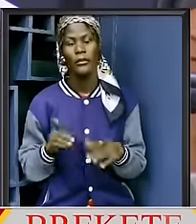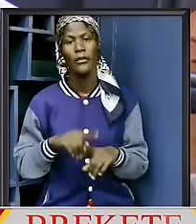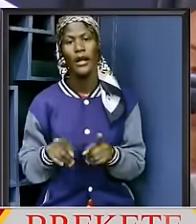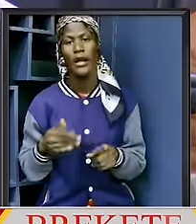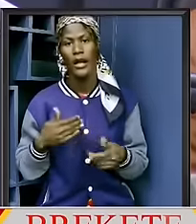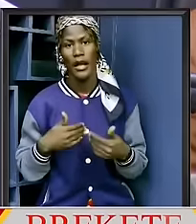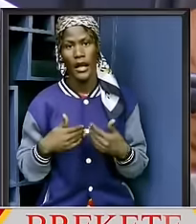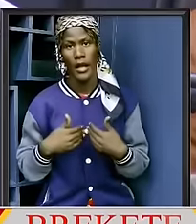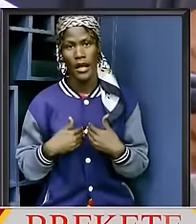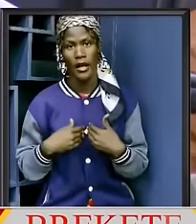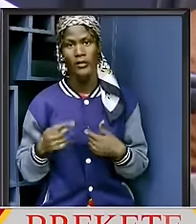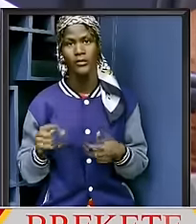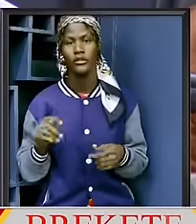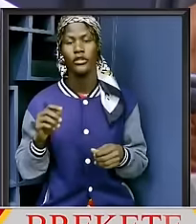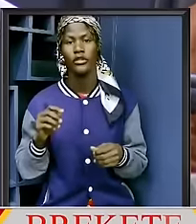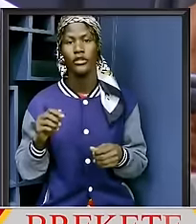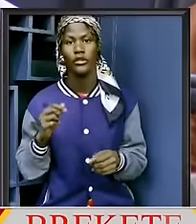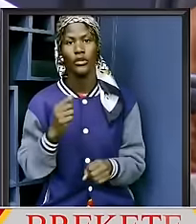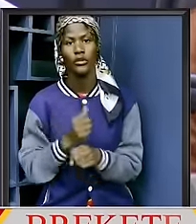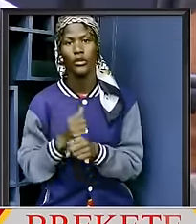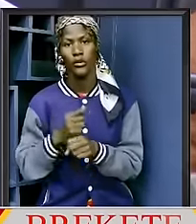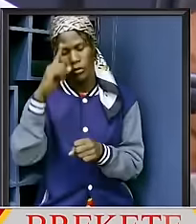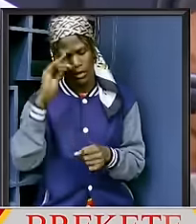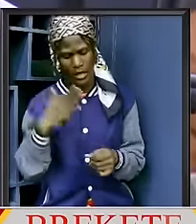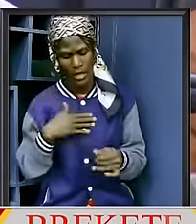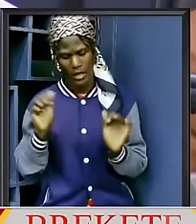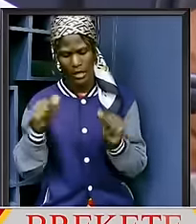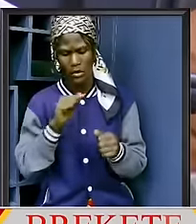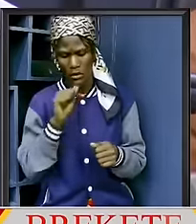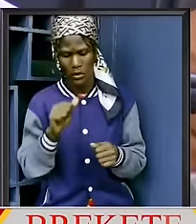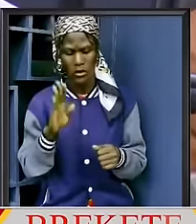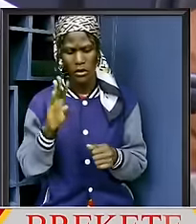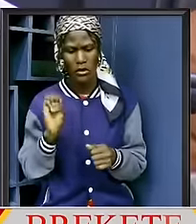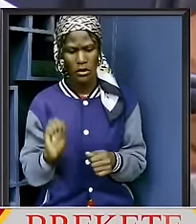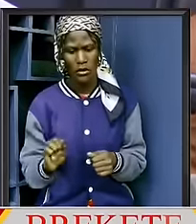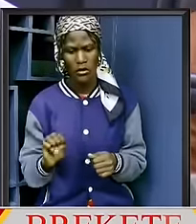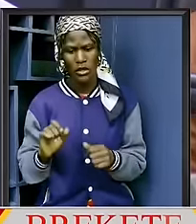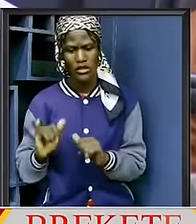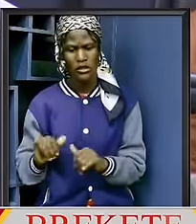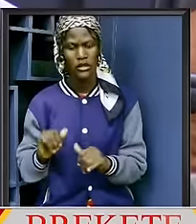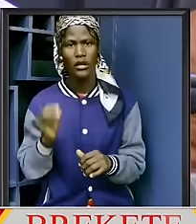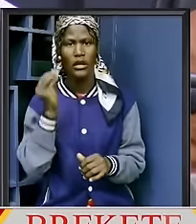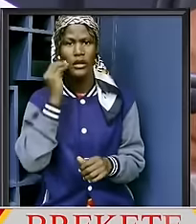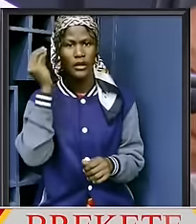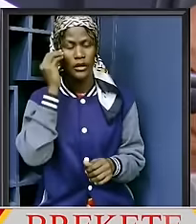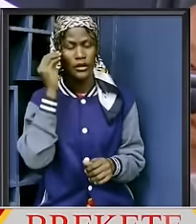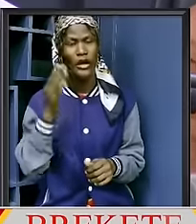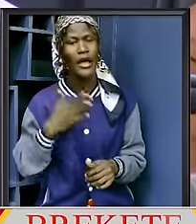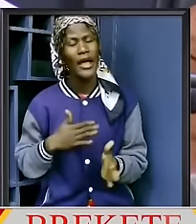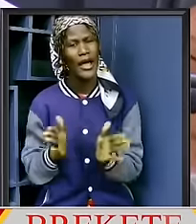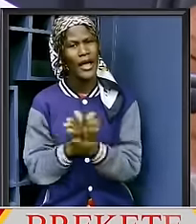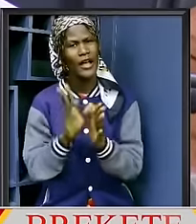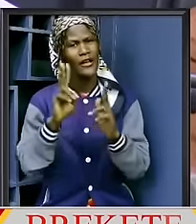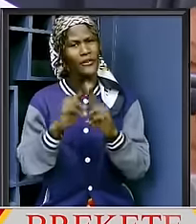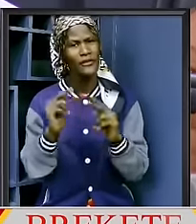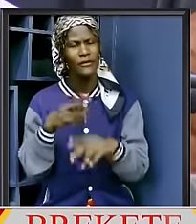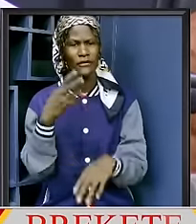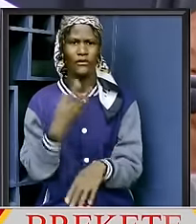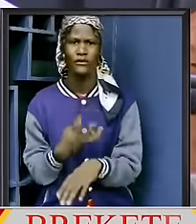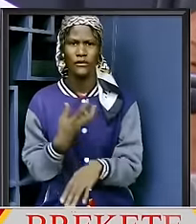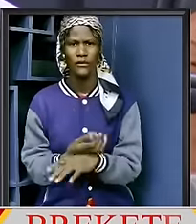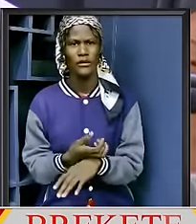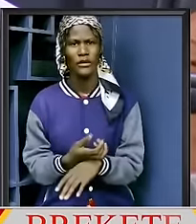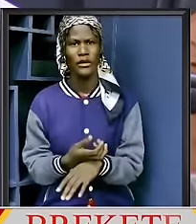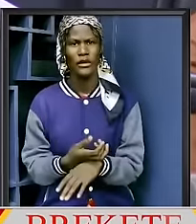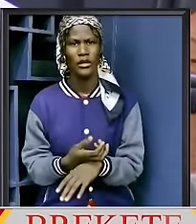job because I can't be staying at home. So when we started, I asked them very well. I said, this one now that wants to be... We